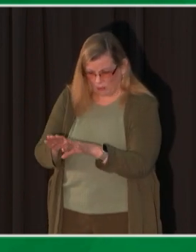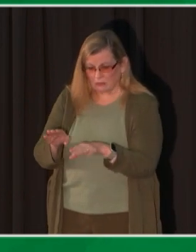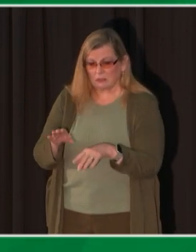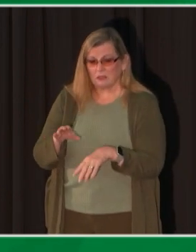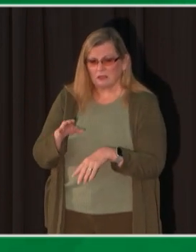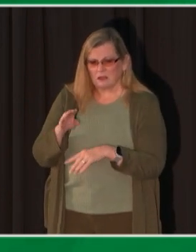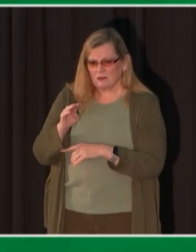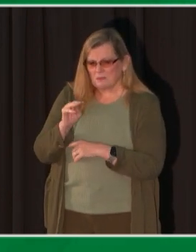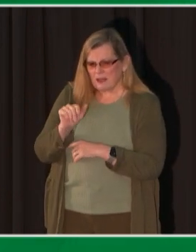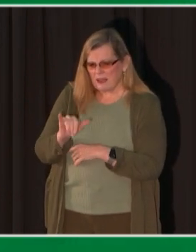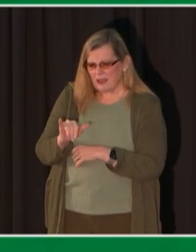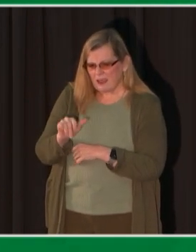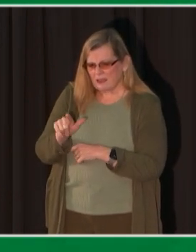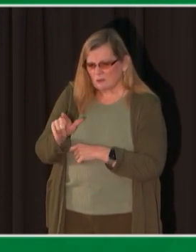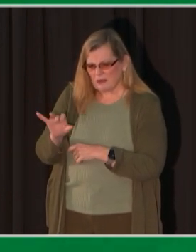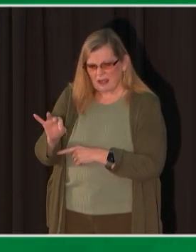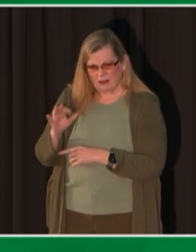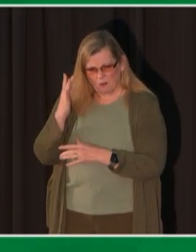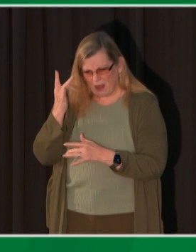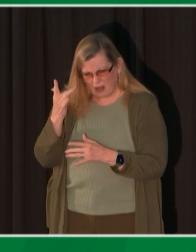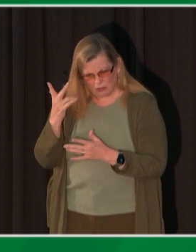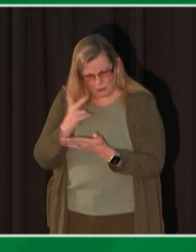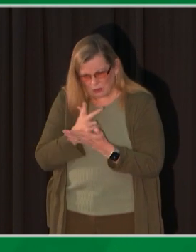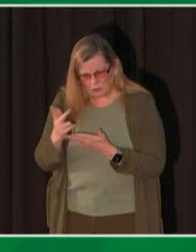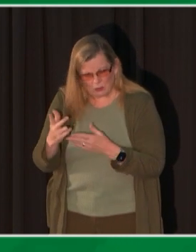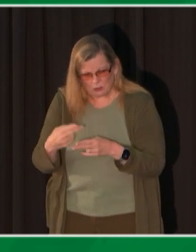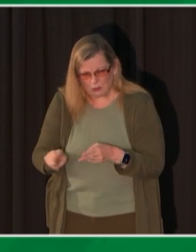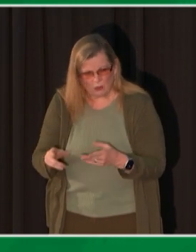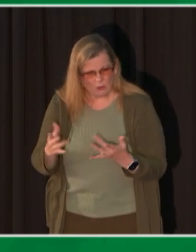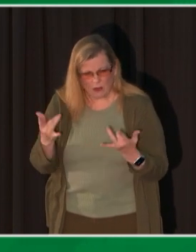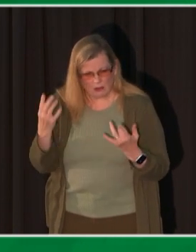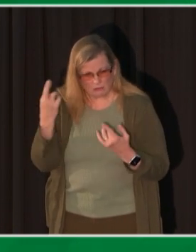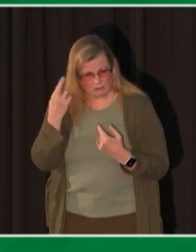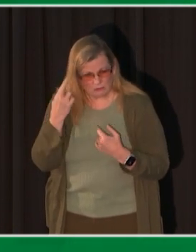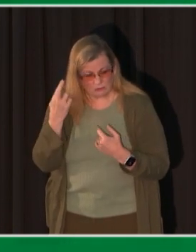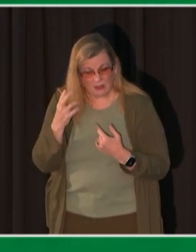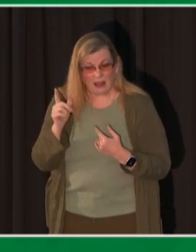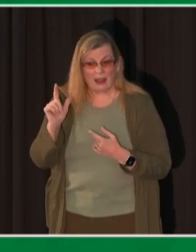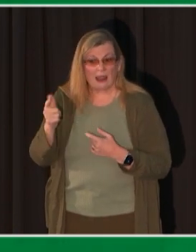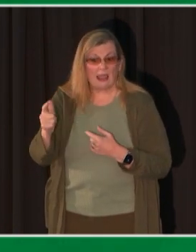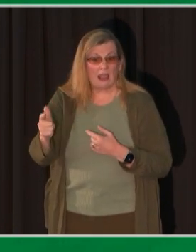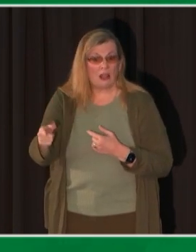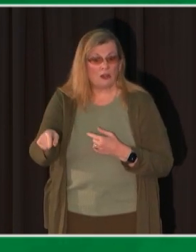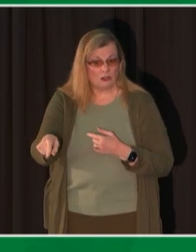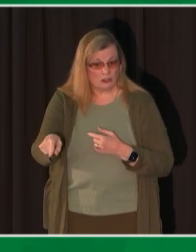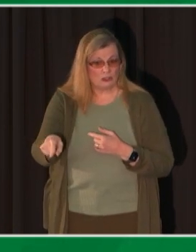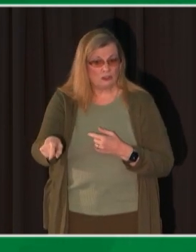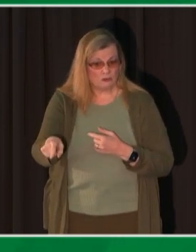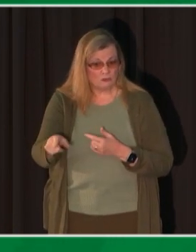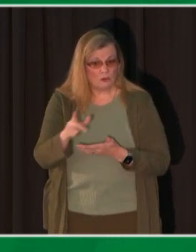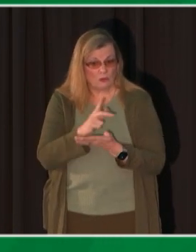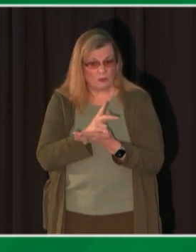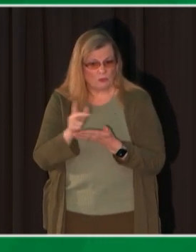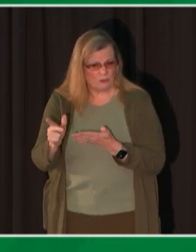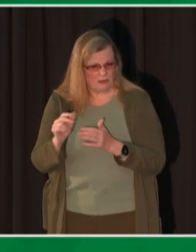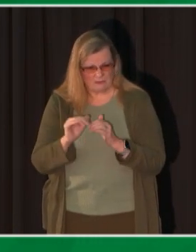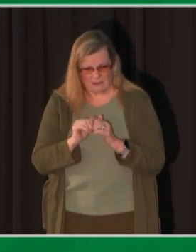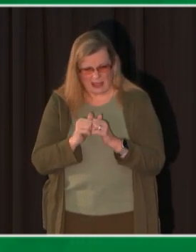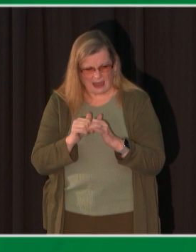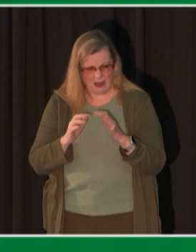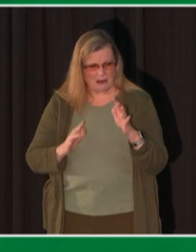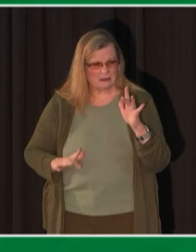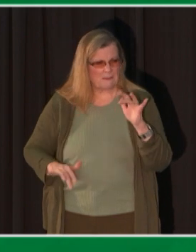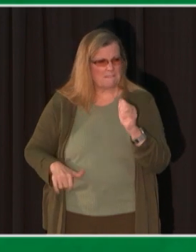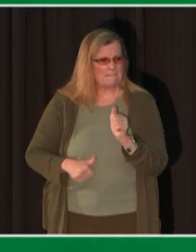weeks. And our hope would be to make up that 3 weeks in some way at the start of the next school